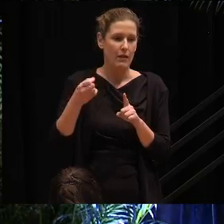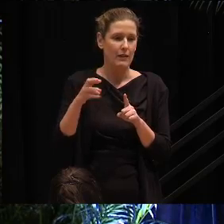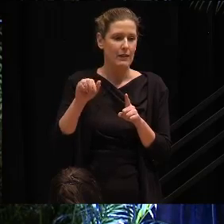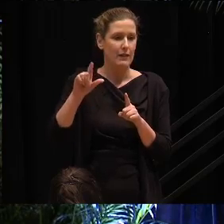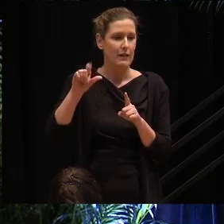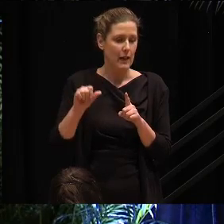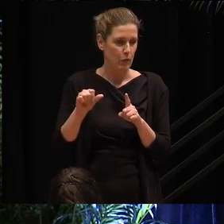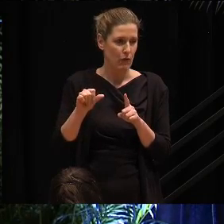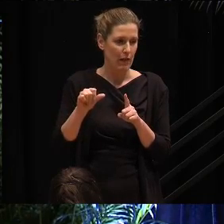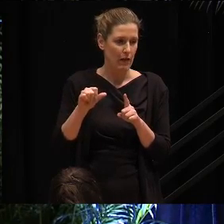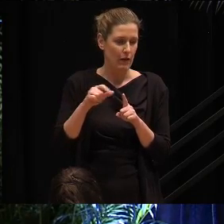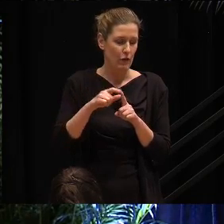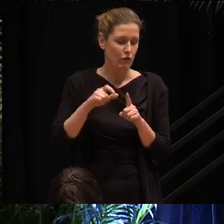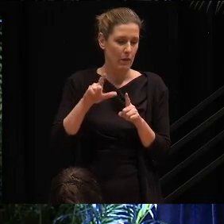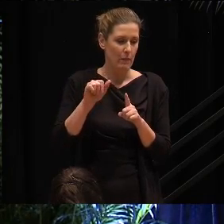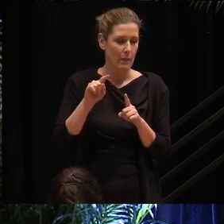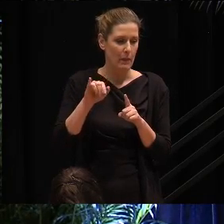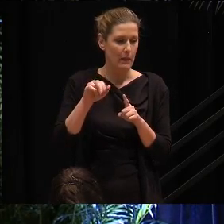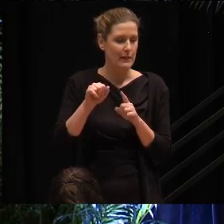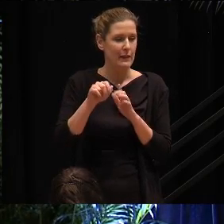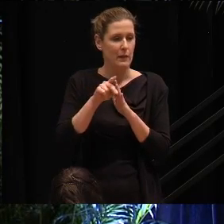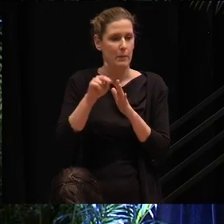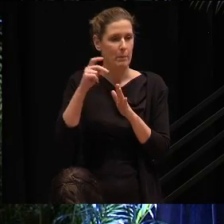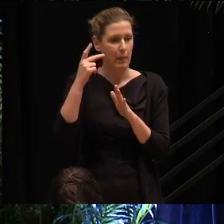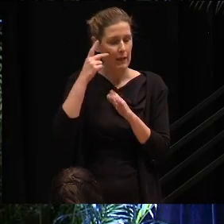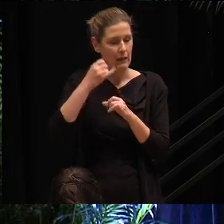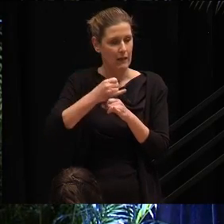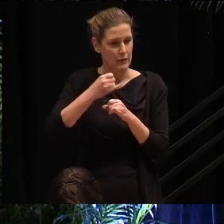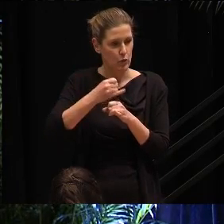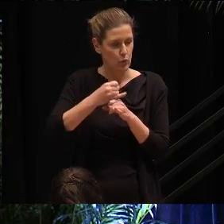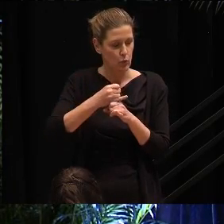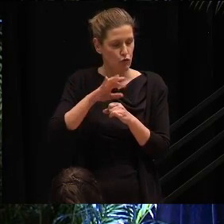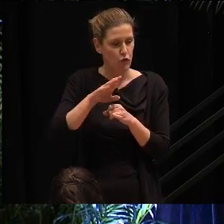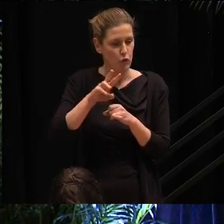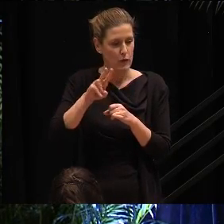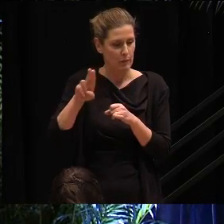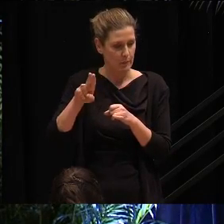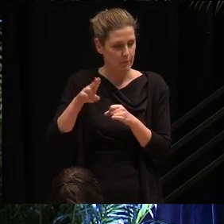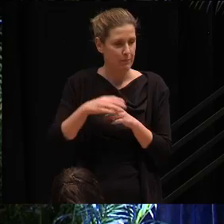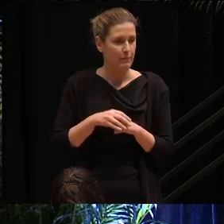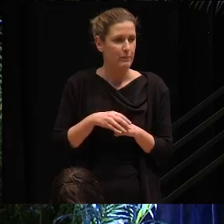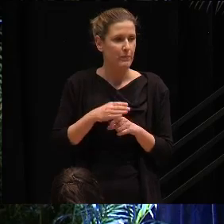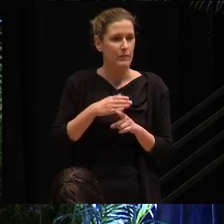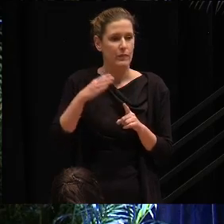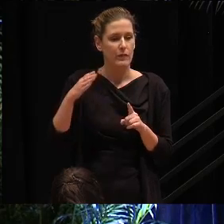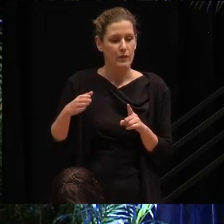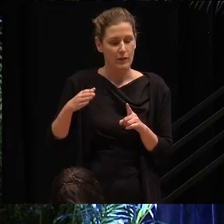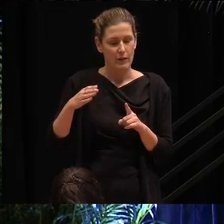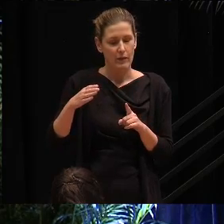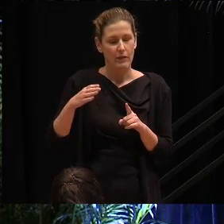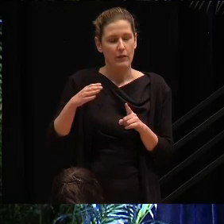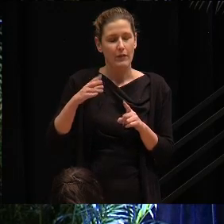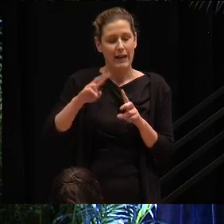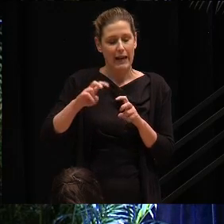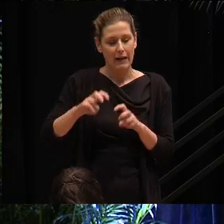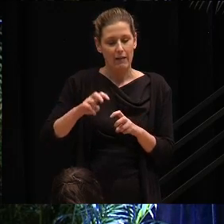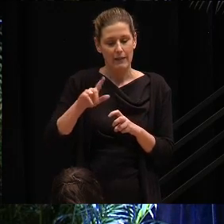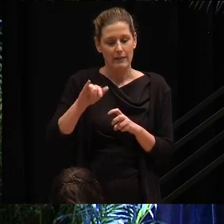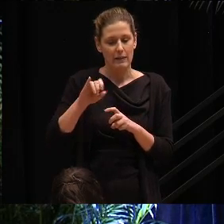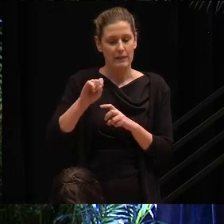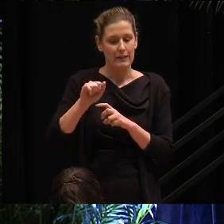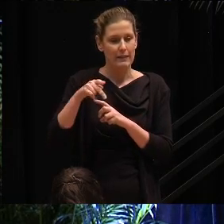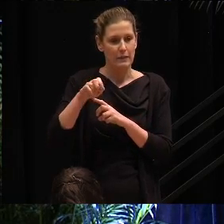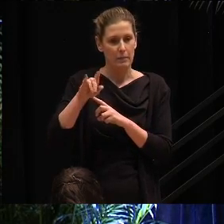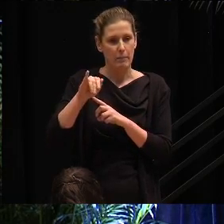Gabriela Domenzain from the Latino Political Institute at Roger Williams University, Republican analyst Lisa